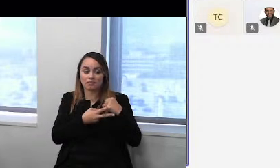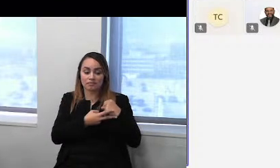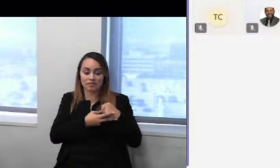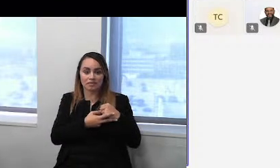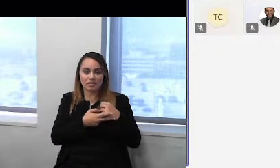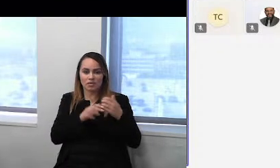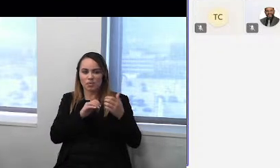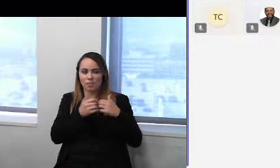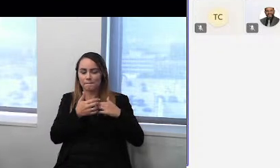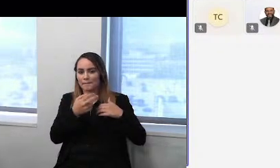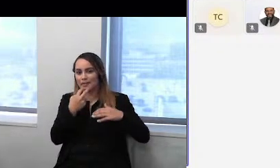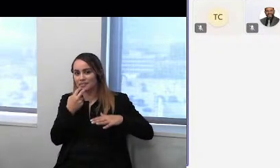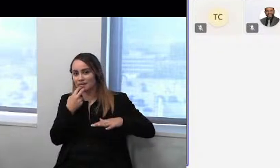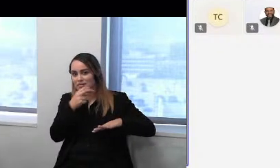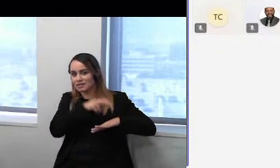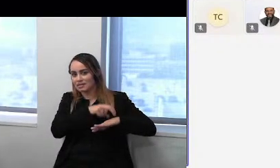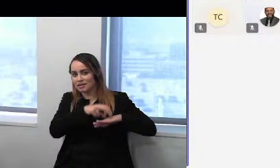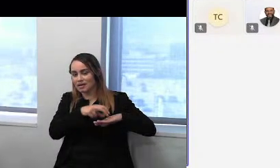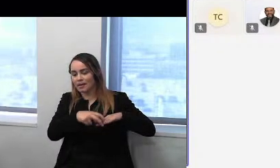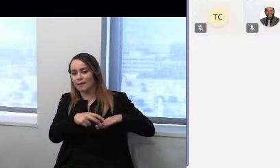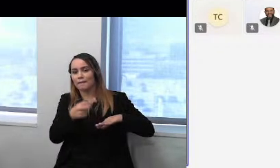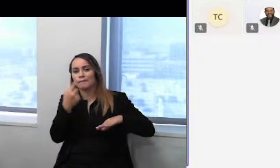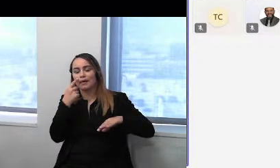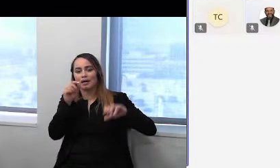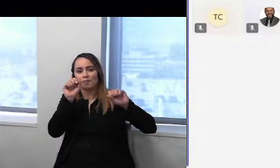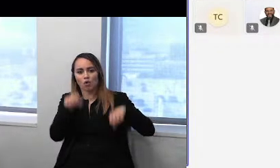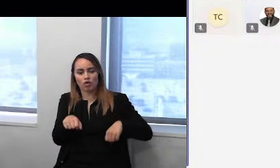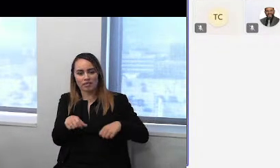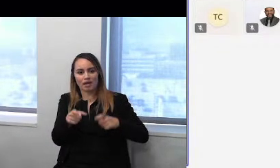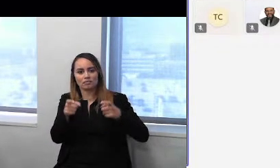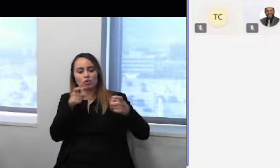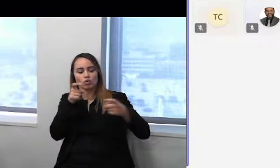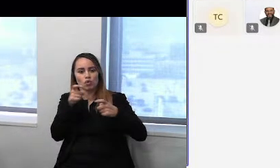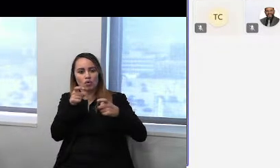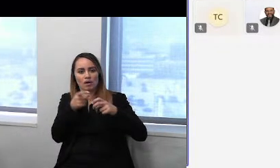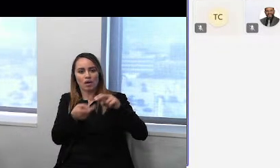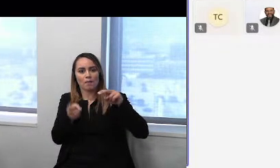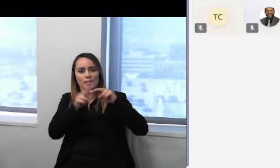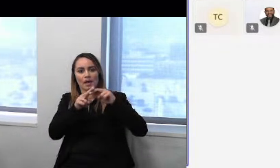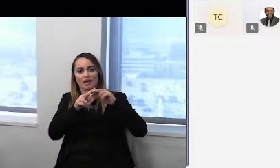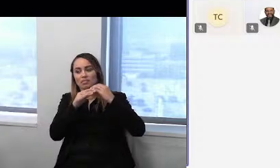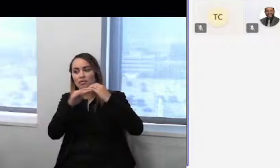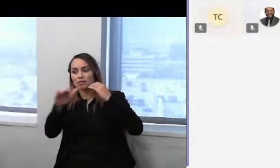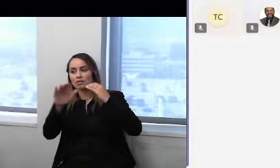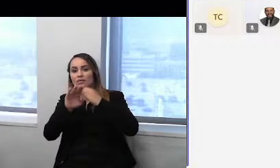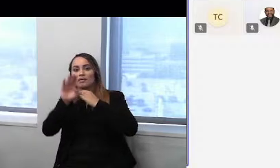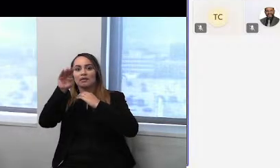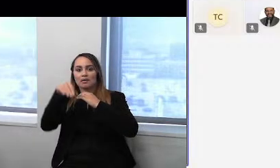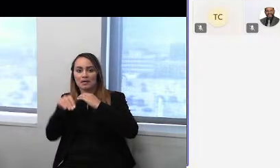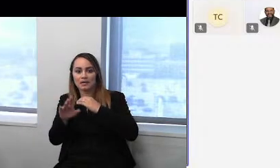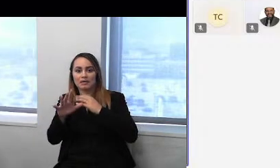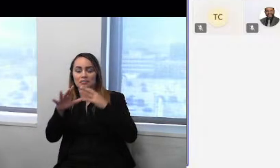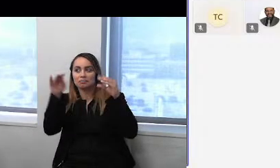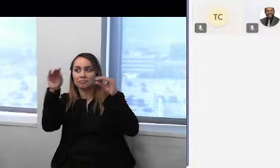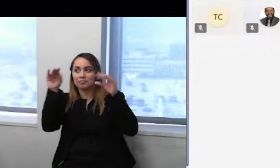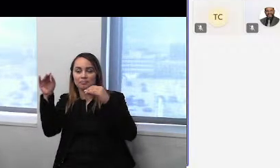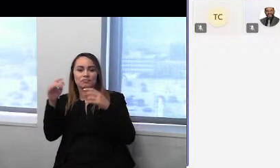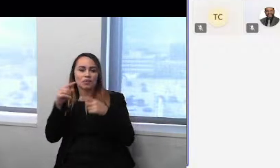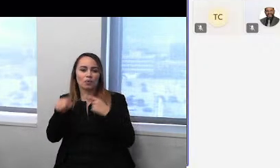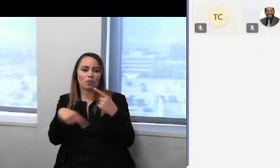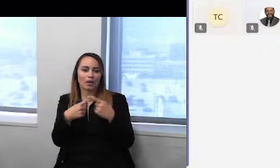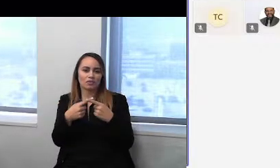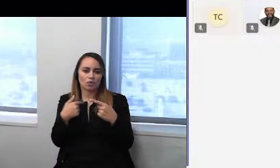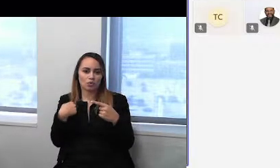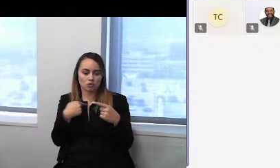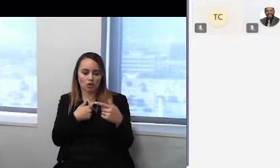to control the ramp or deal with the fluctuations when you have batteries elsewhere in the